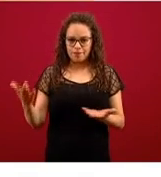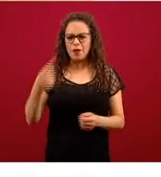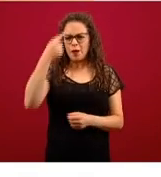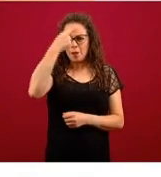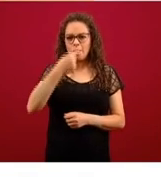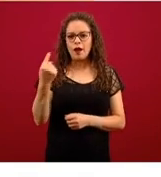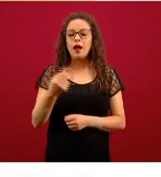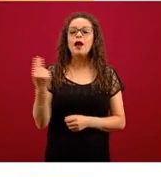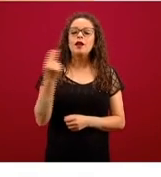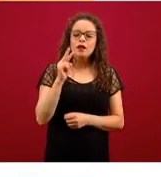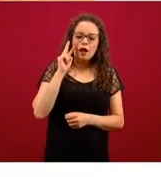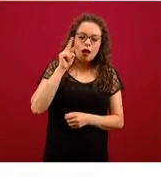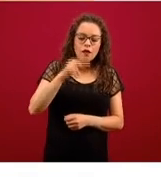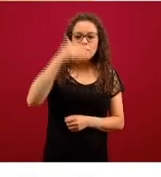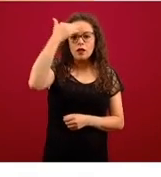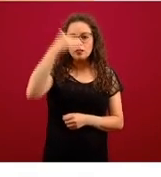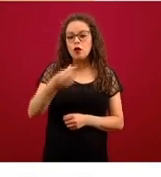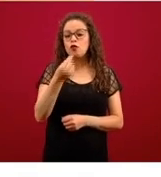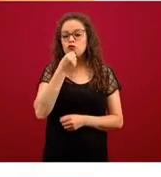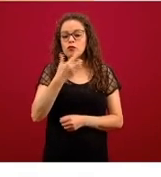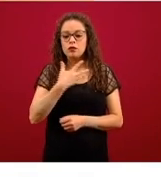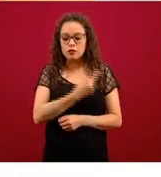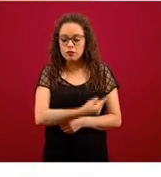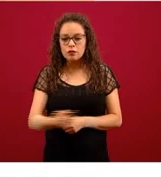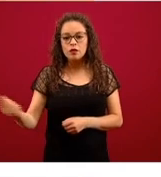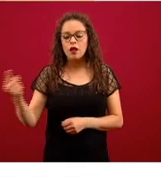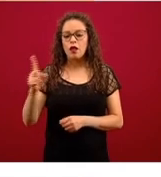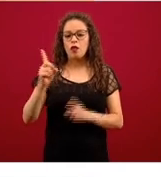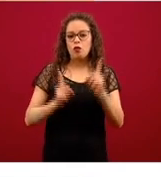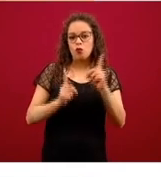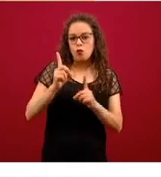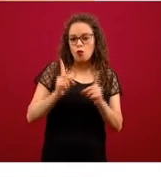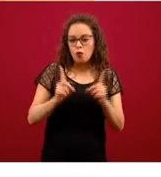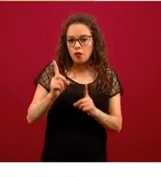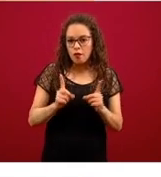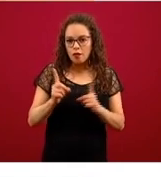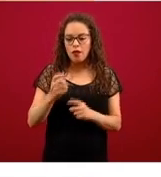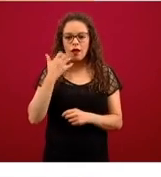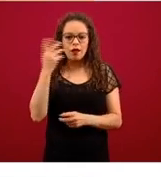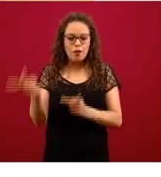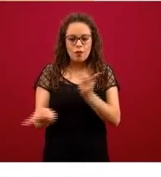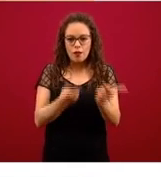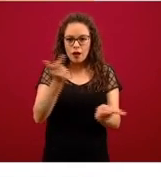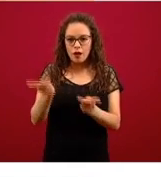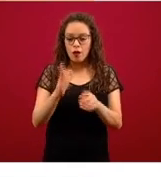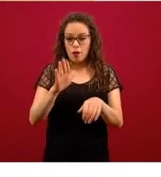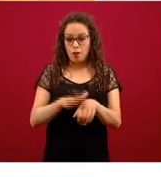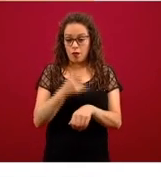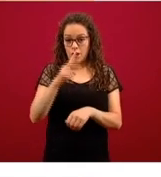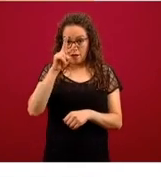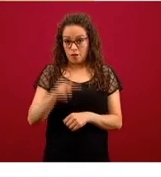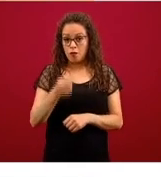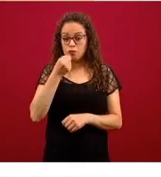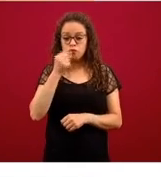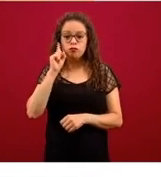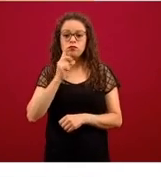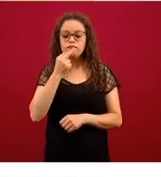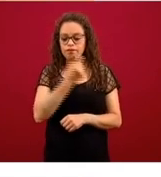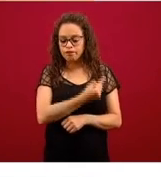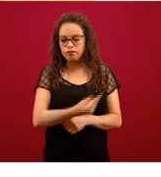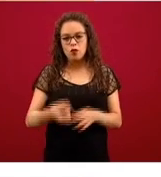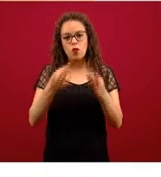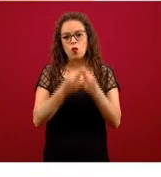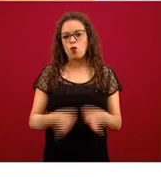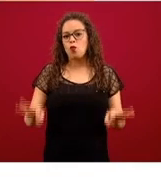we're gonna have is called Ask Dr. Gattel, and it encourages children from all over the country